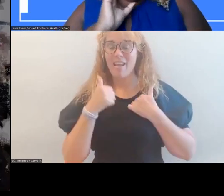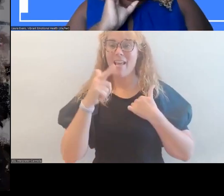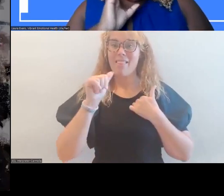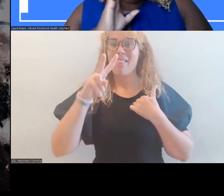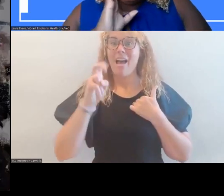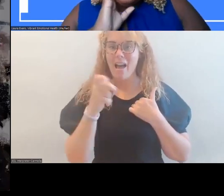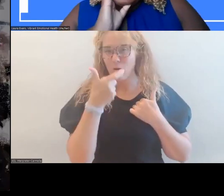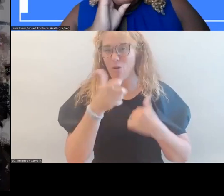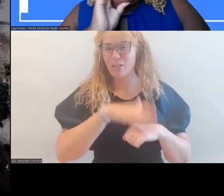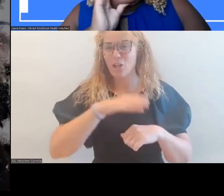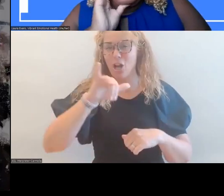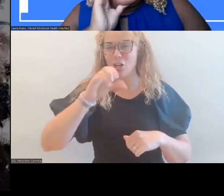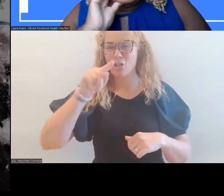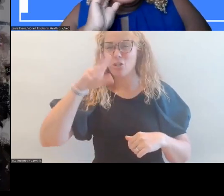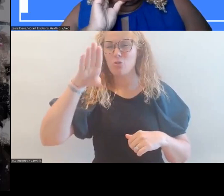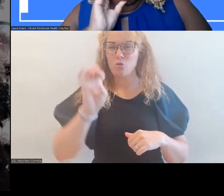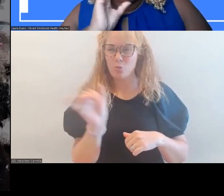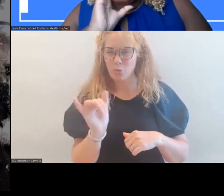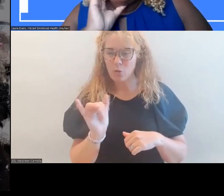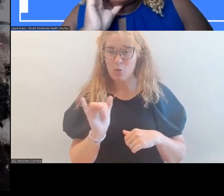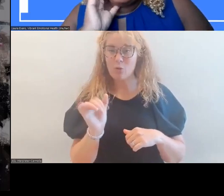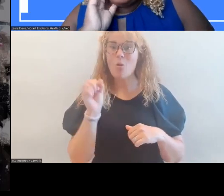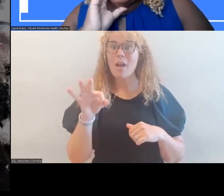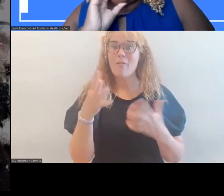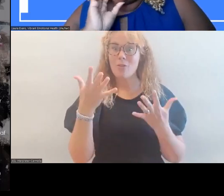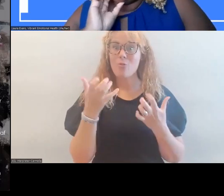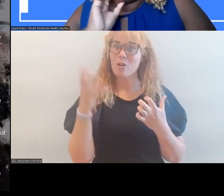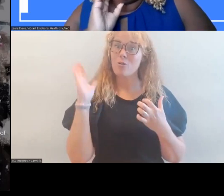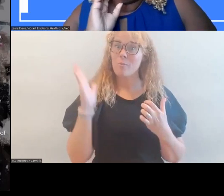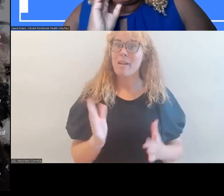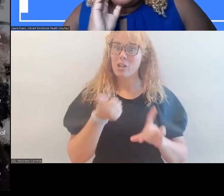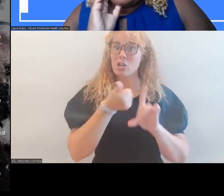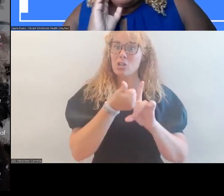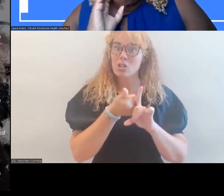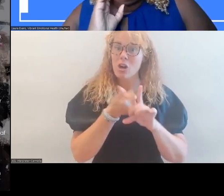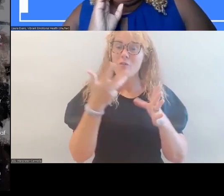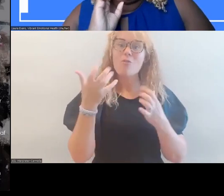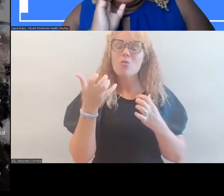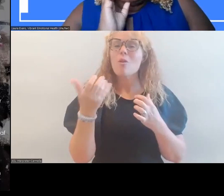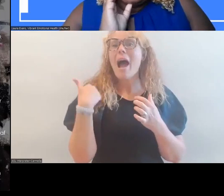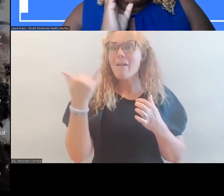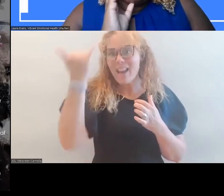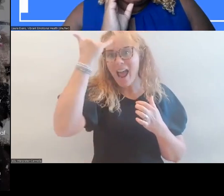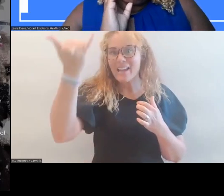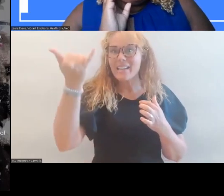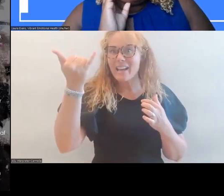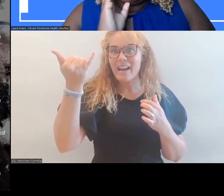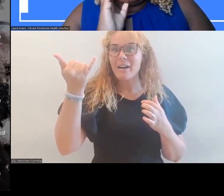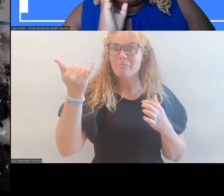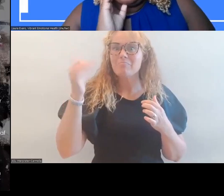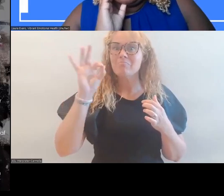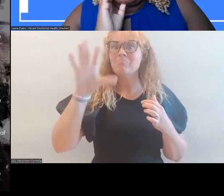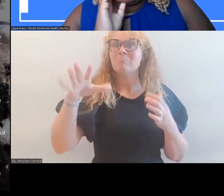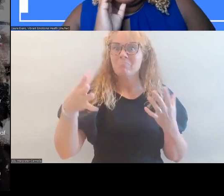watching on YouTube. So if you would like to be a speaker, if you have an idea, please let's add your name to